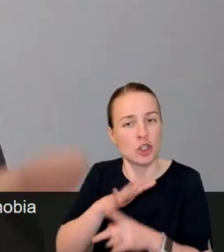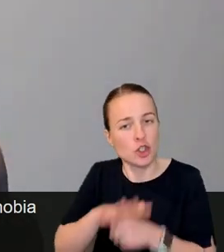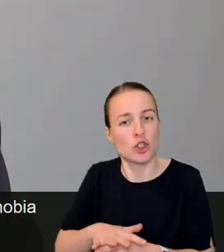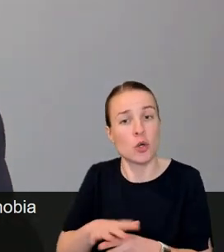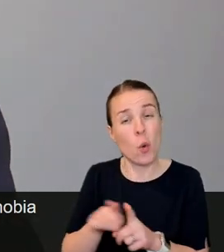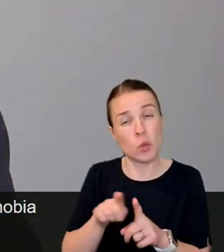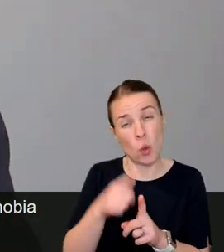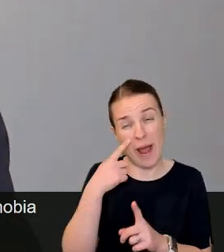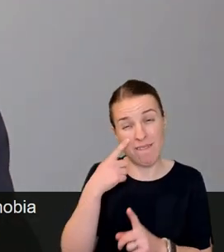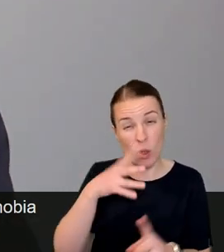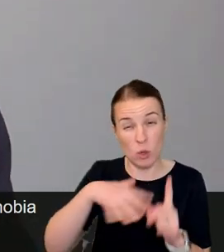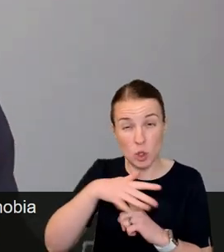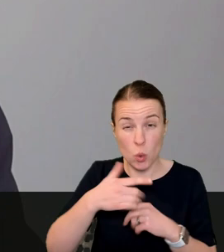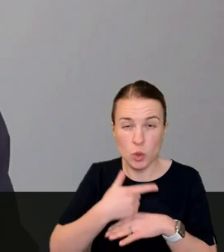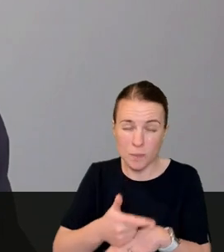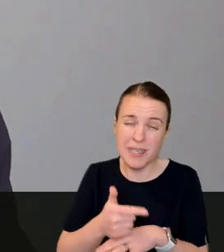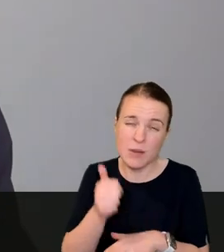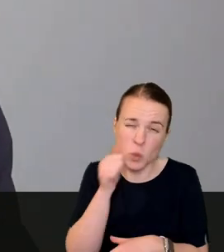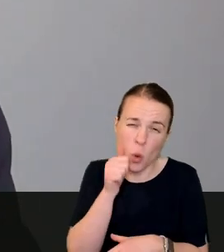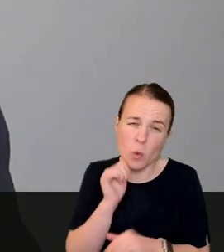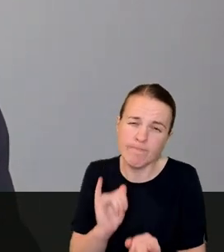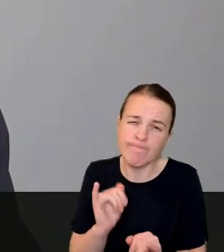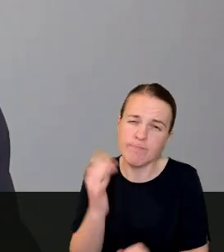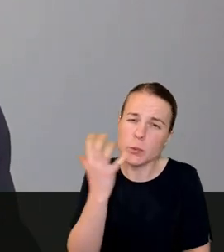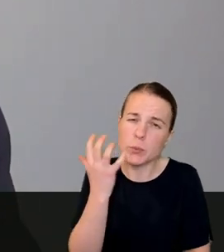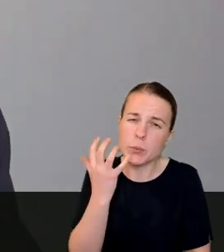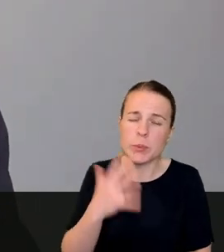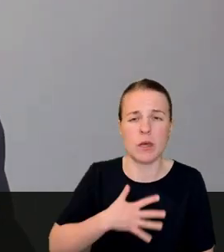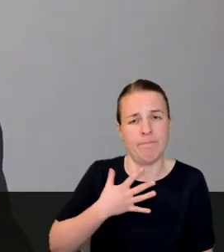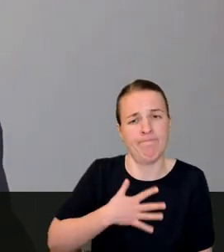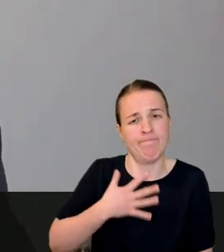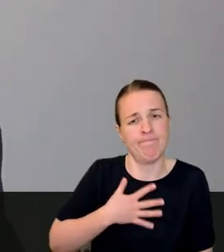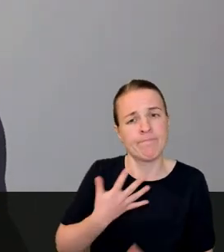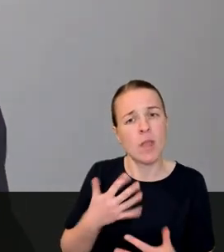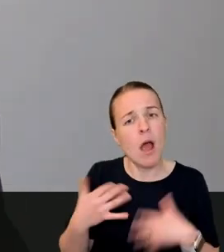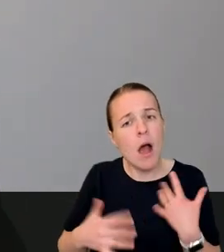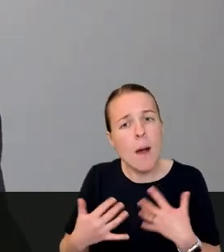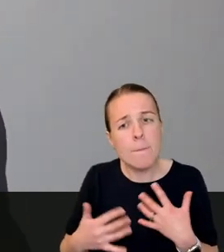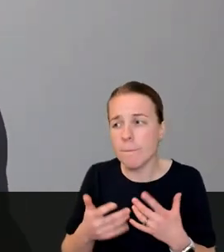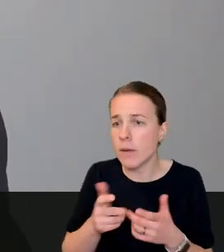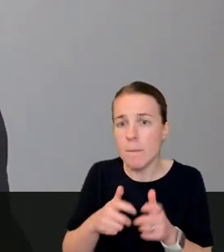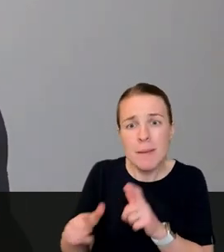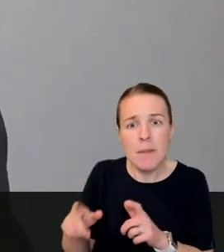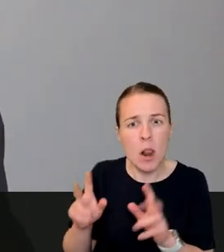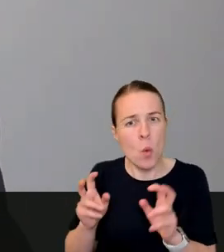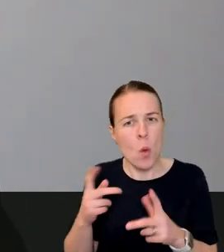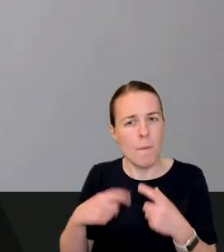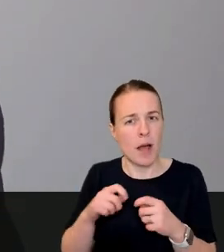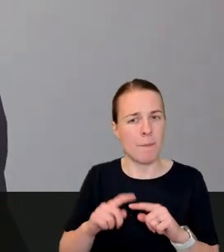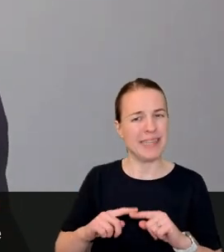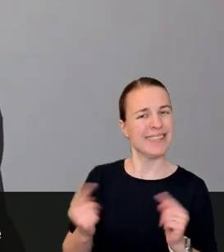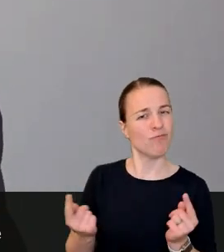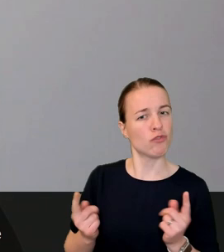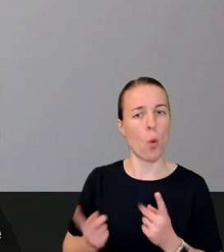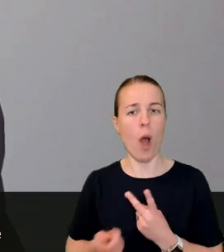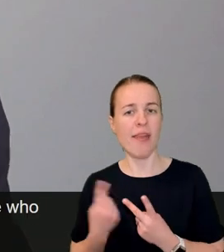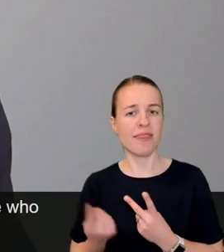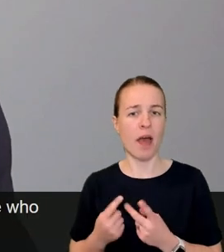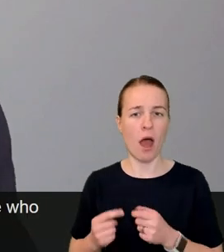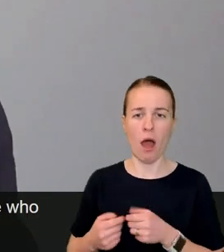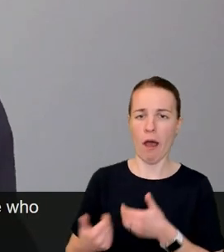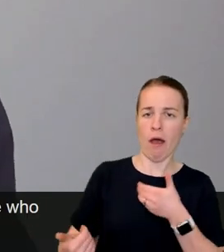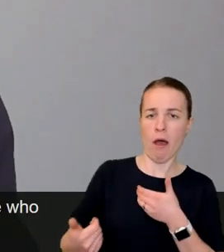know the distress and harm and upset it causes people who are different, the other, even when the hatred is on social media, a crime is a